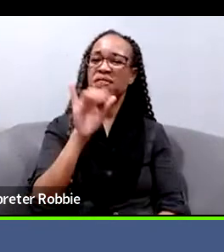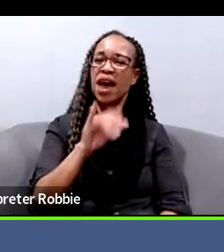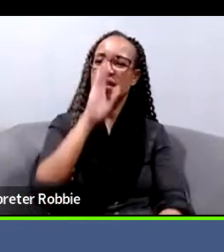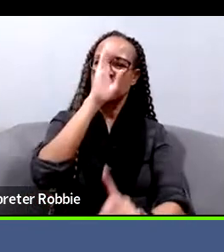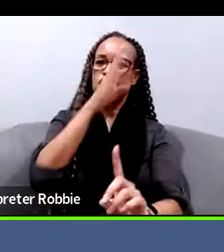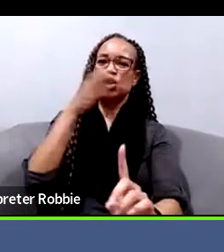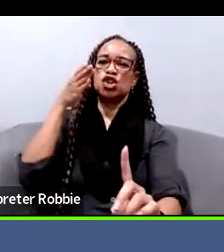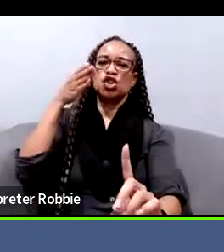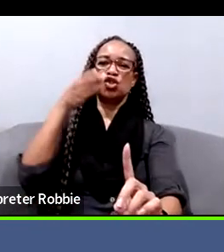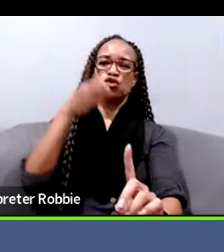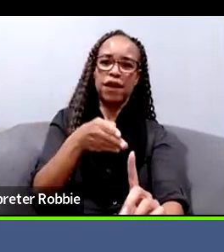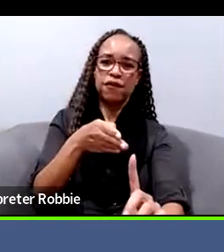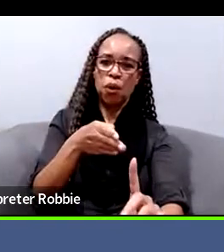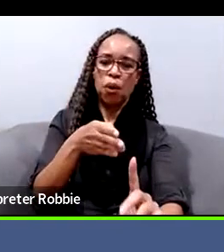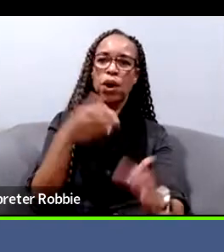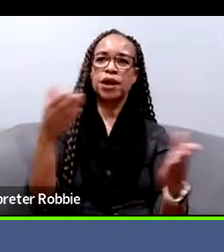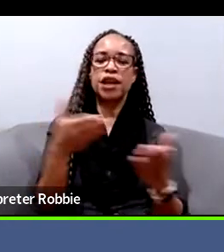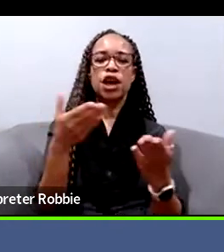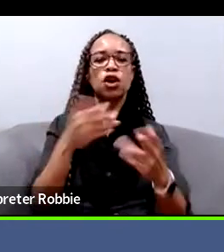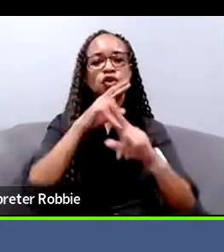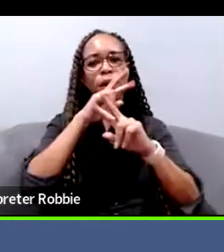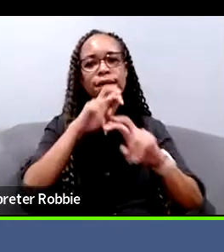look at here at the local level.